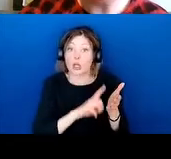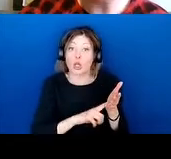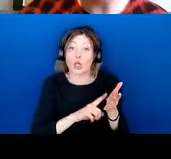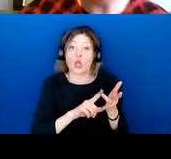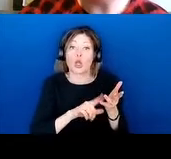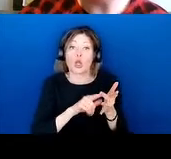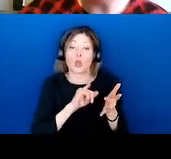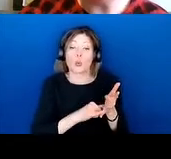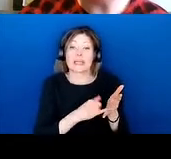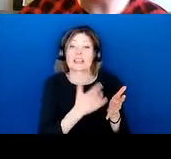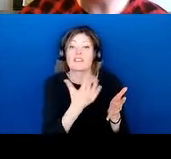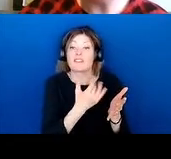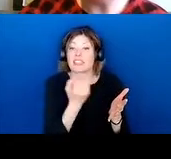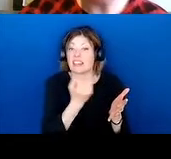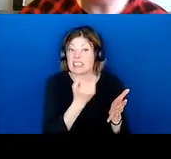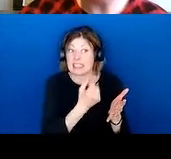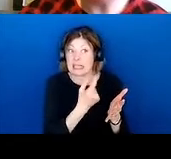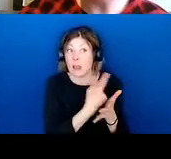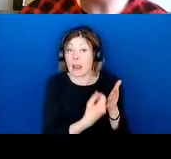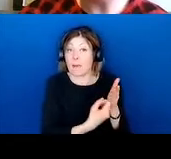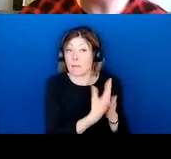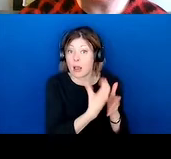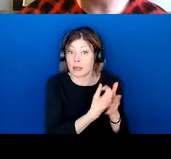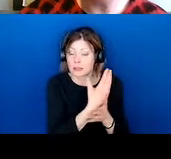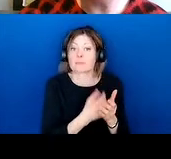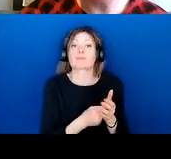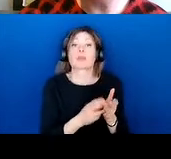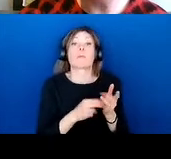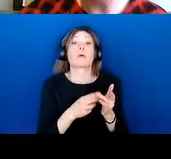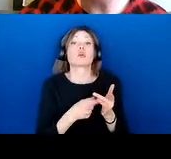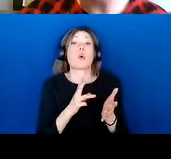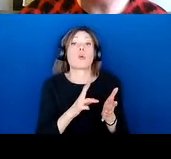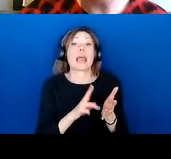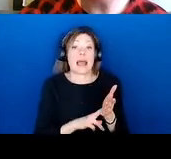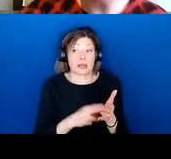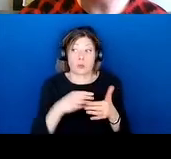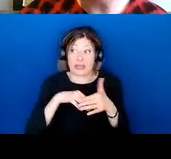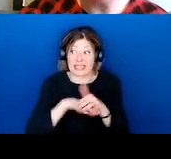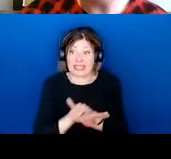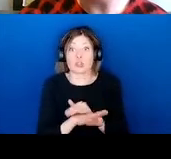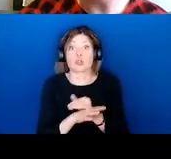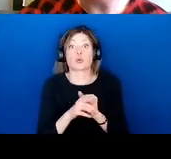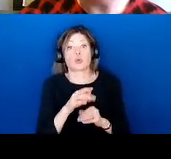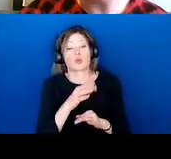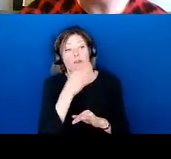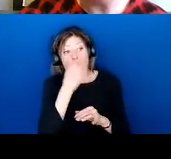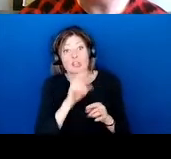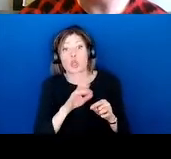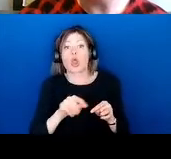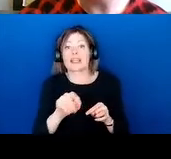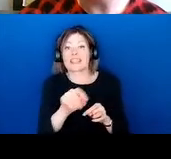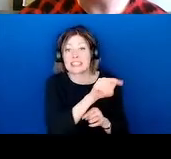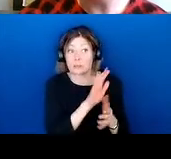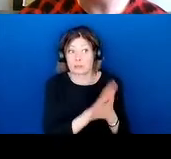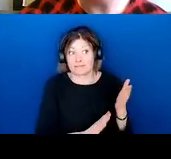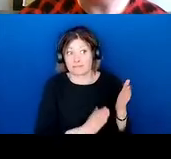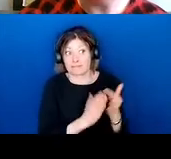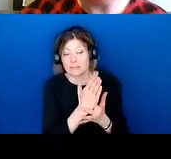Through the expansion of French colonies, Nolan had access to Africa, Spain, Portugal, and China.